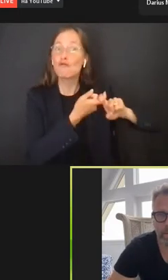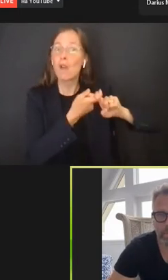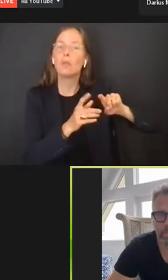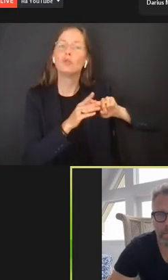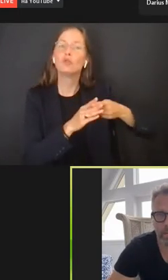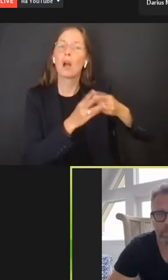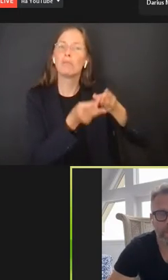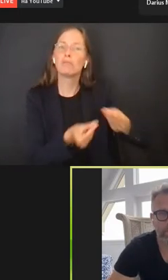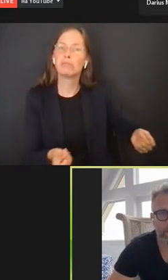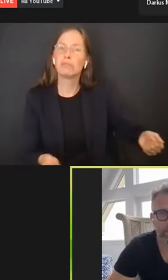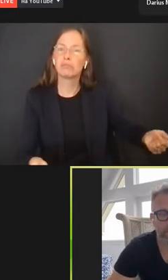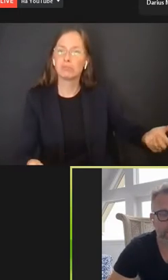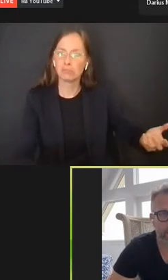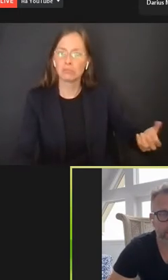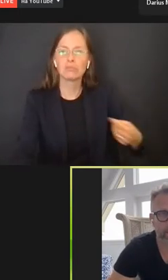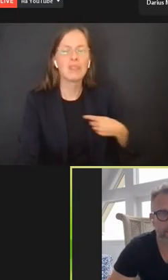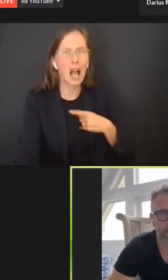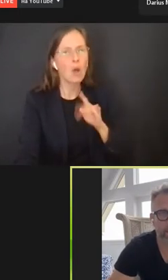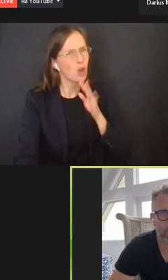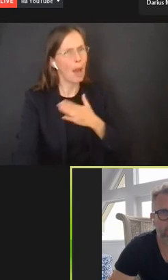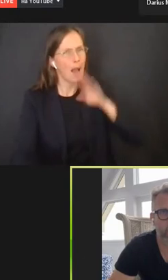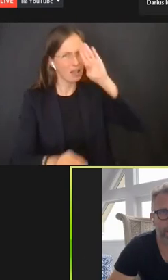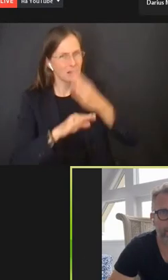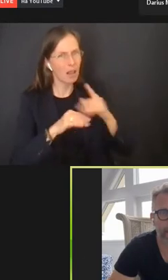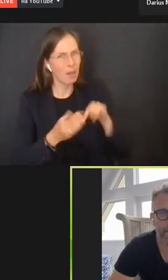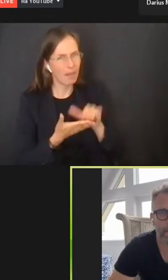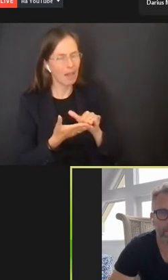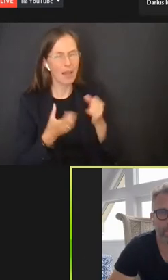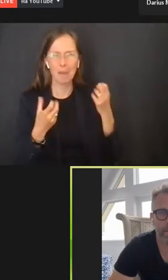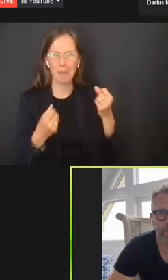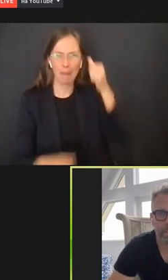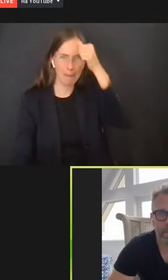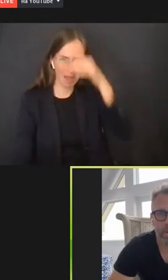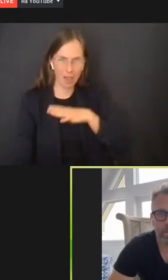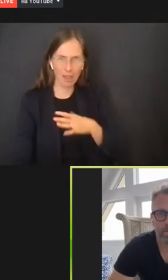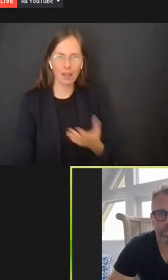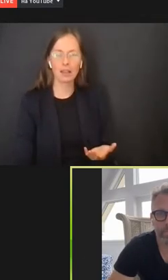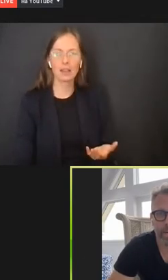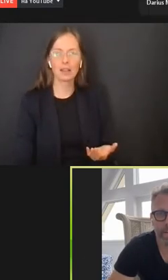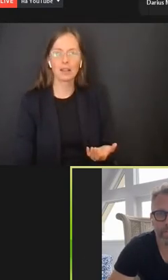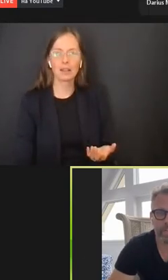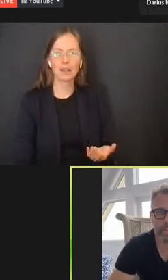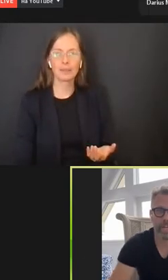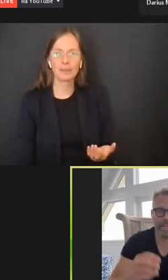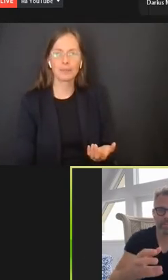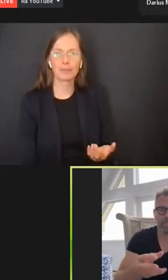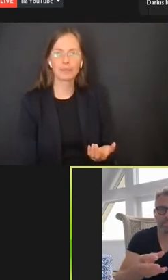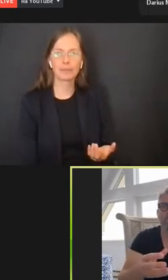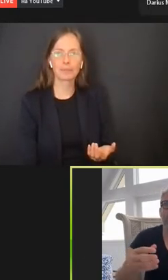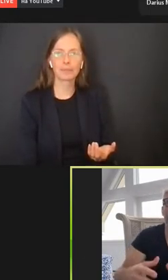And you know, I was talking to my son about this, and that, you know, so many men end up, you know, kind of